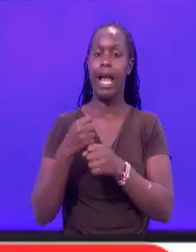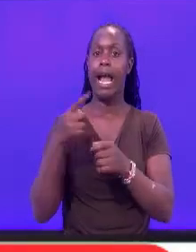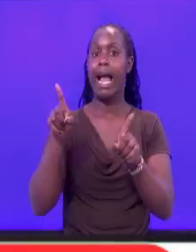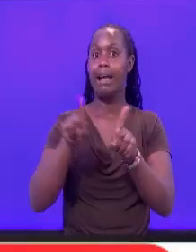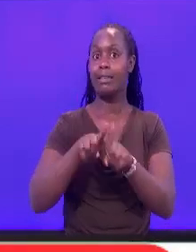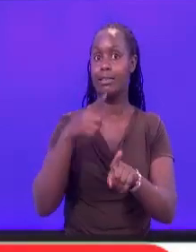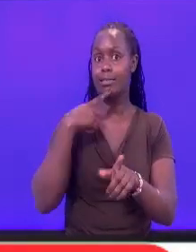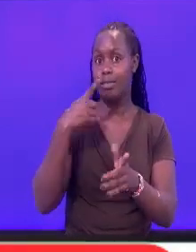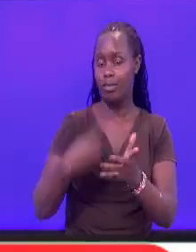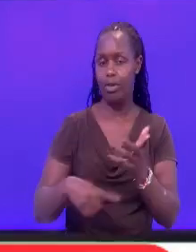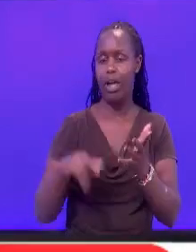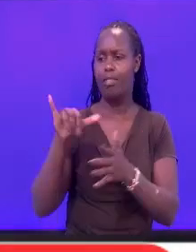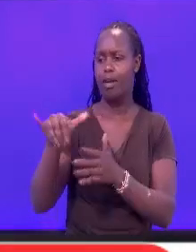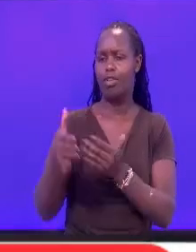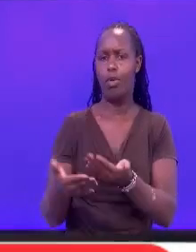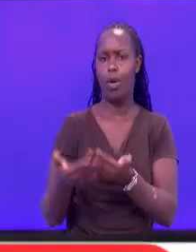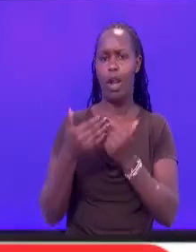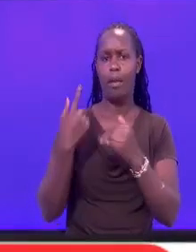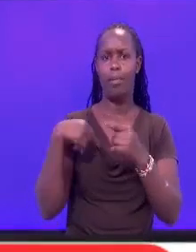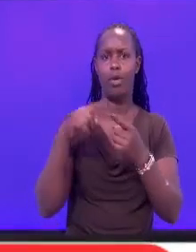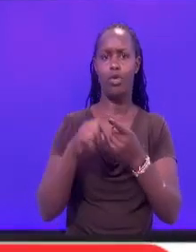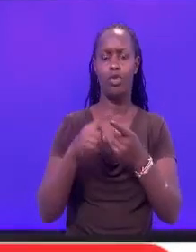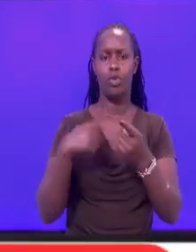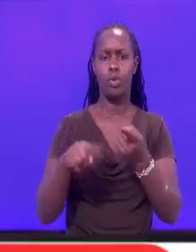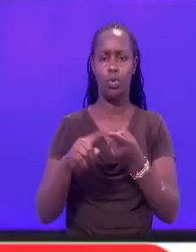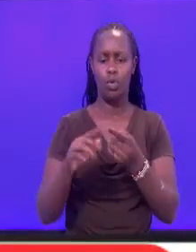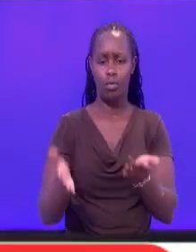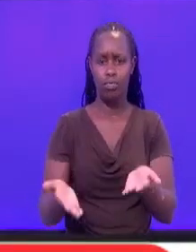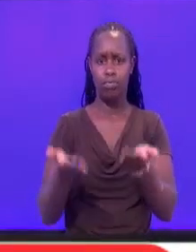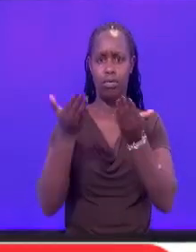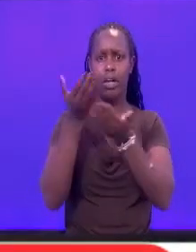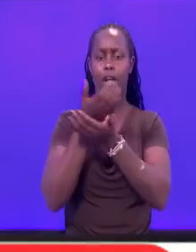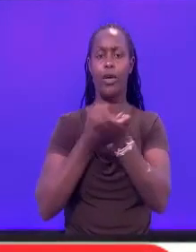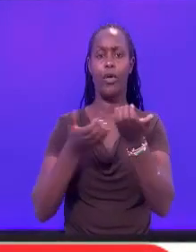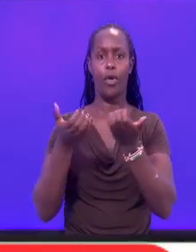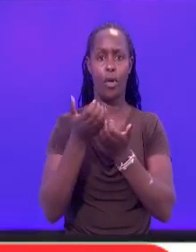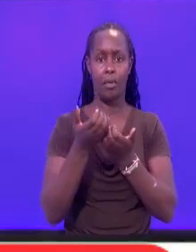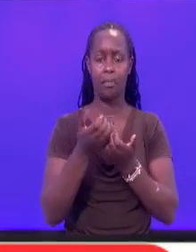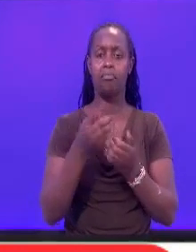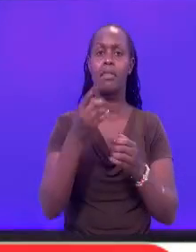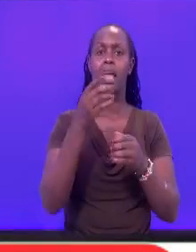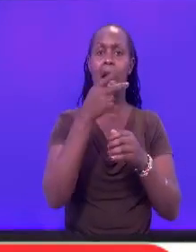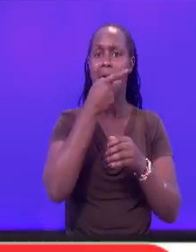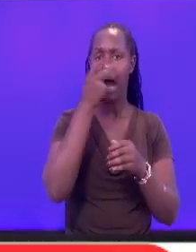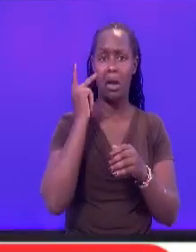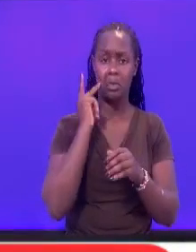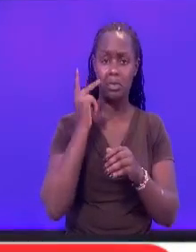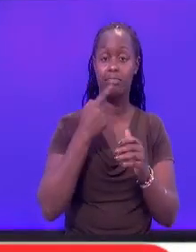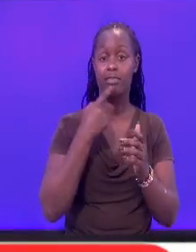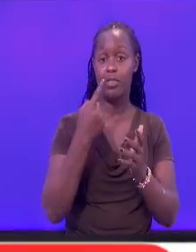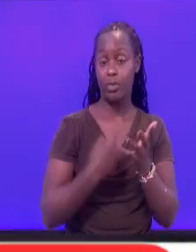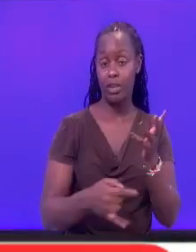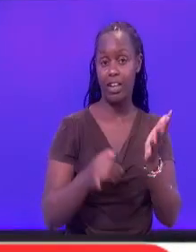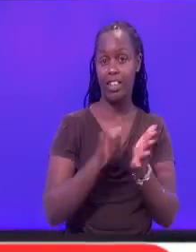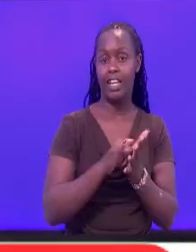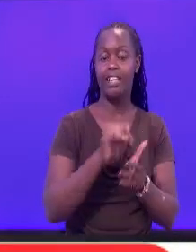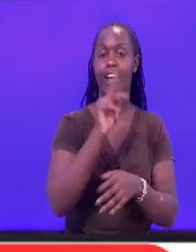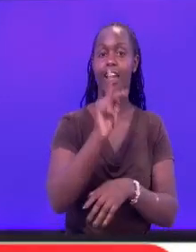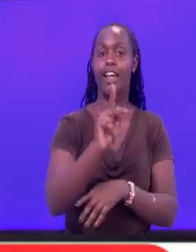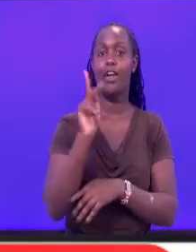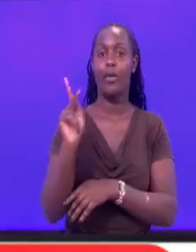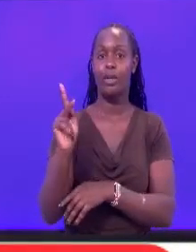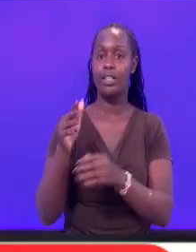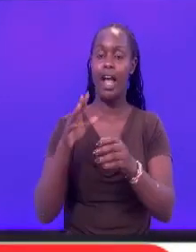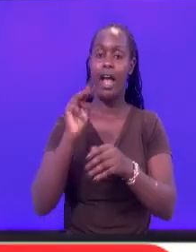Wiper Party leader Kalonzo Musyoka claims that Kenya Kwanza coalition members are blocking the NADCO findings